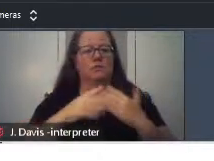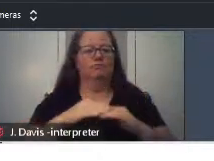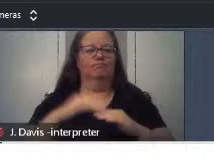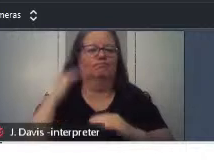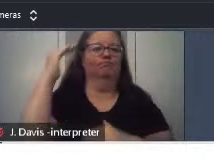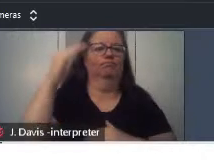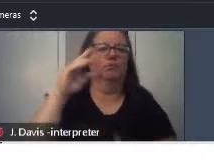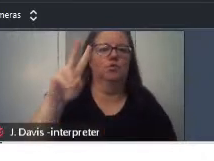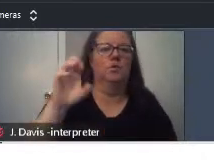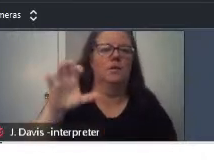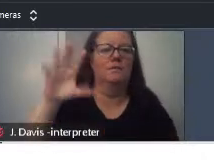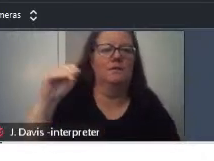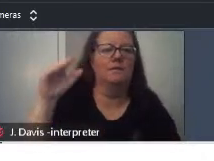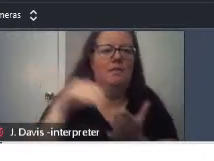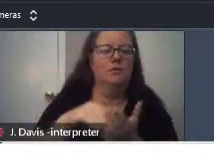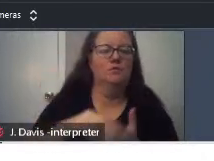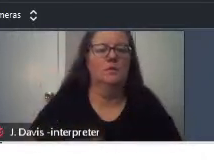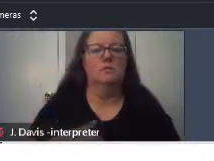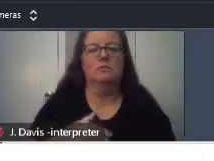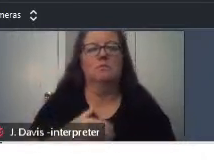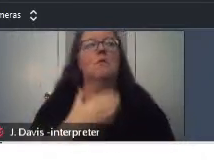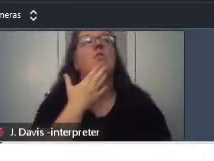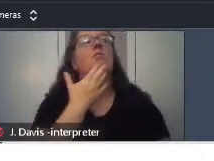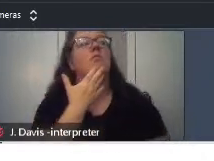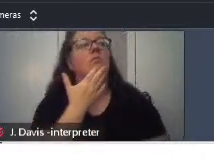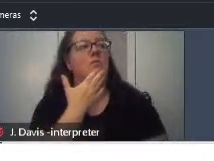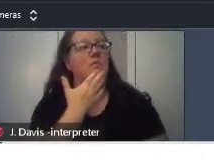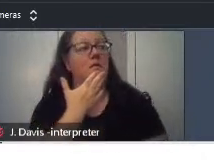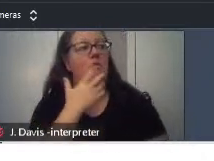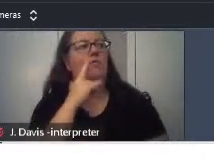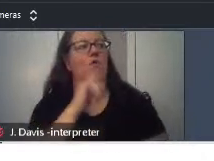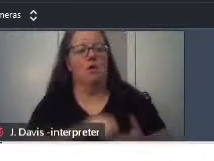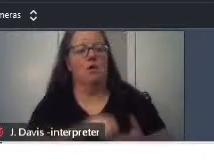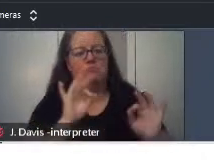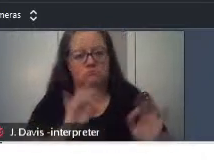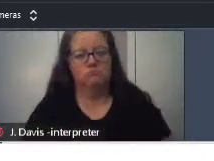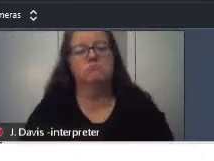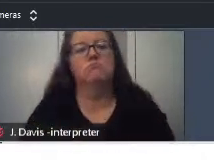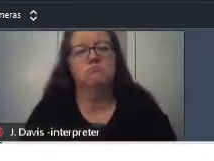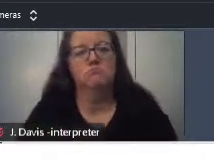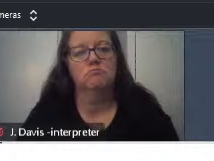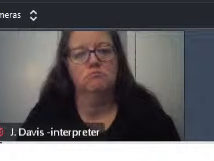$200 million. Thank you for that investment in Whitehaven.